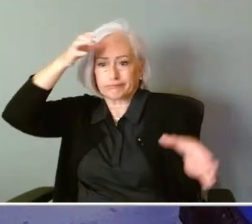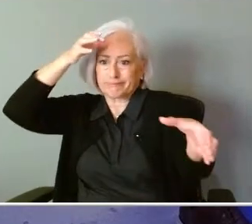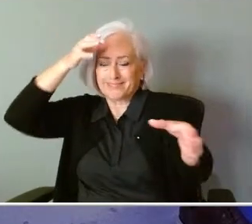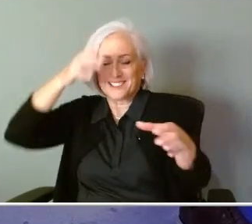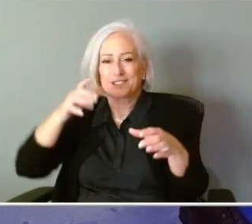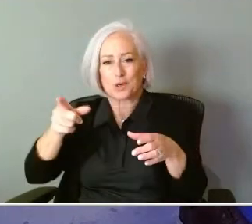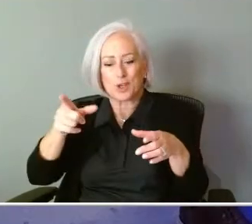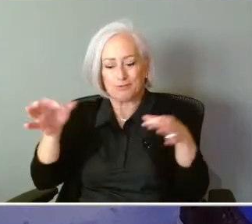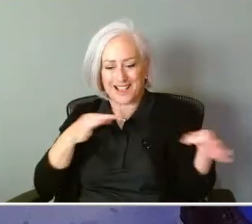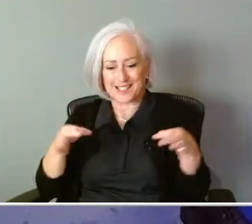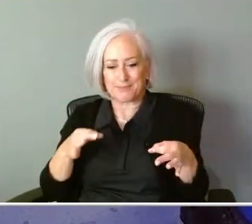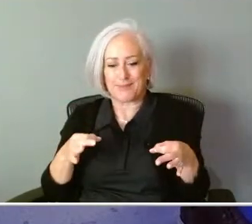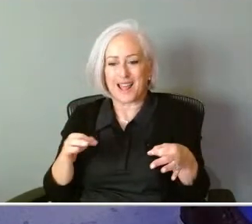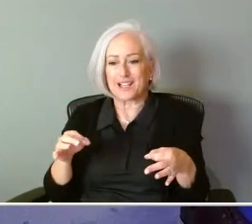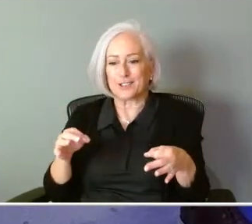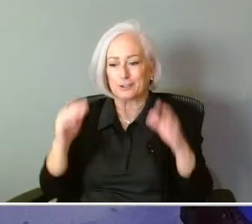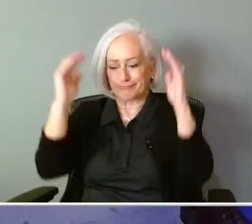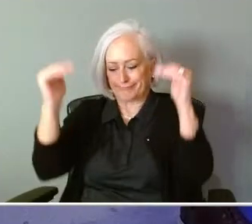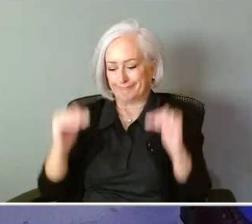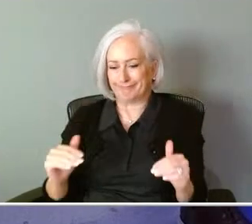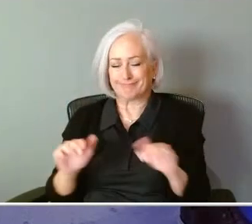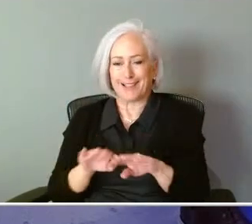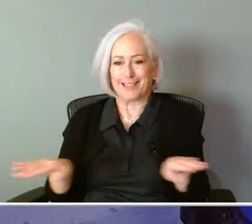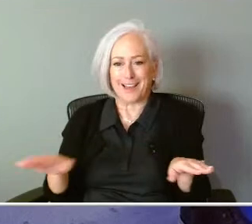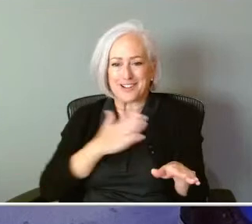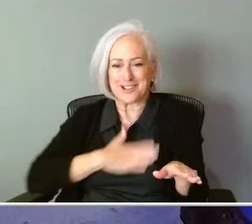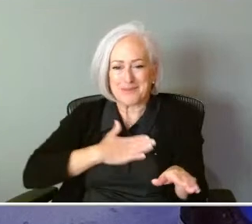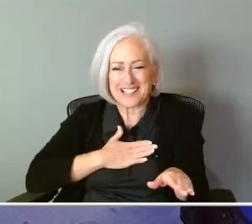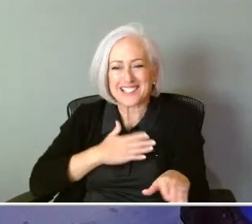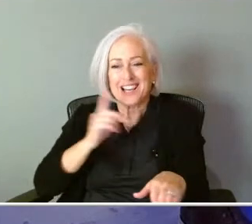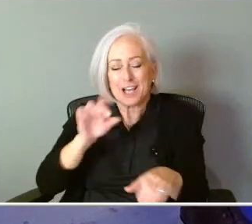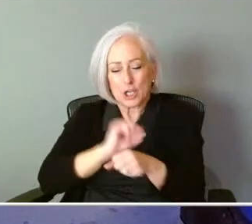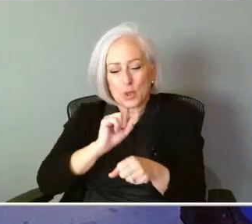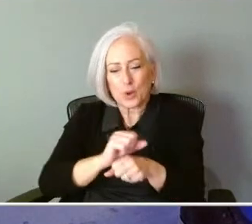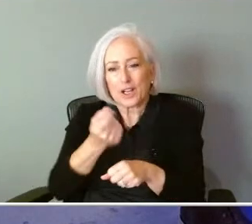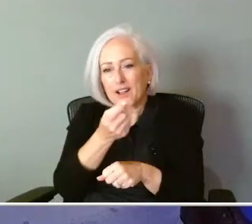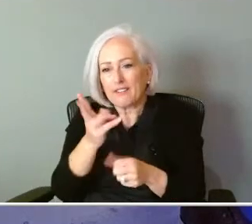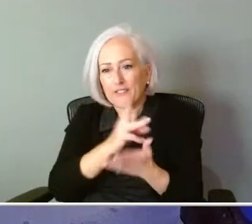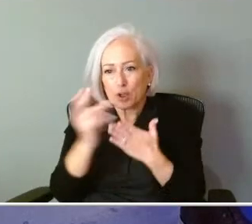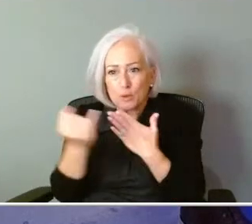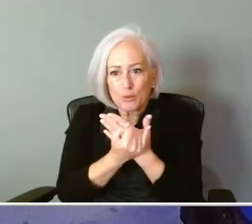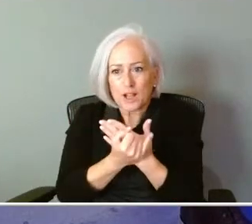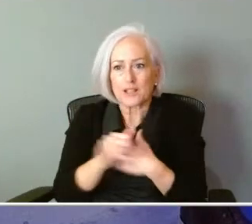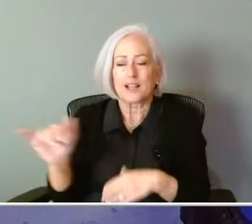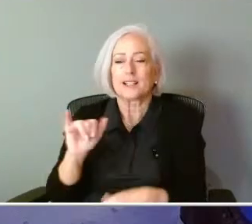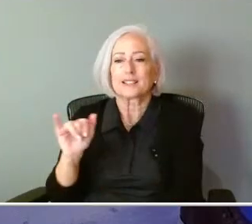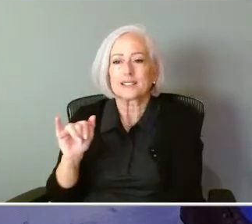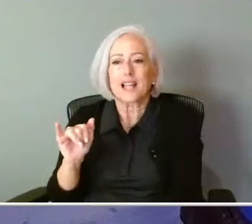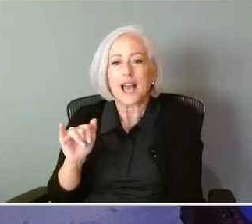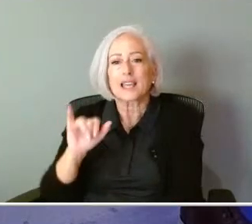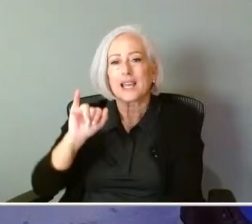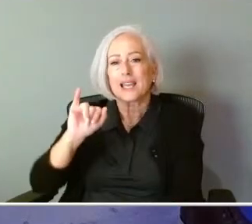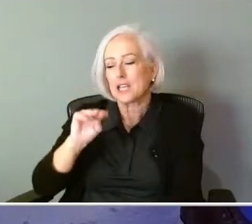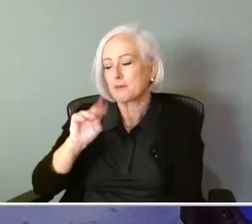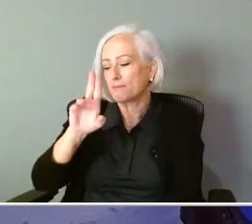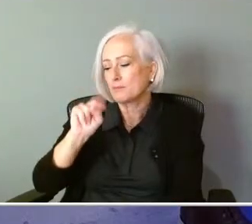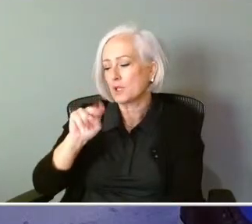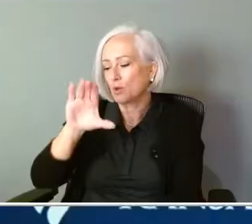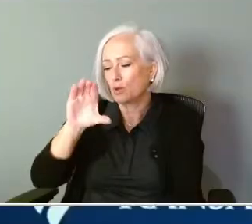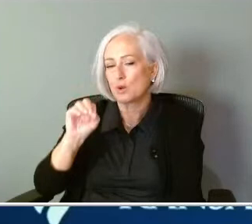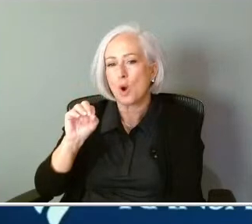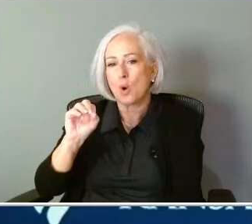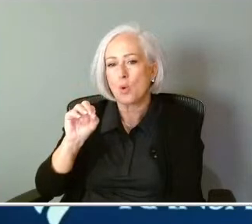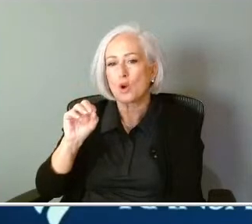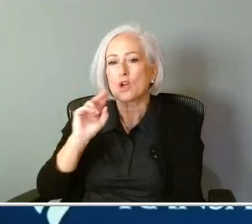explaining it to me. So you're working on a couple of projects, like an immunonutrition trial. What is that? Yeah, so one of